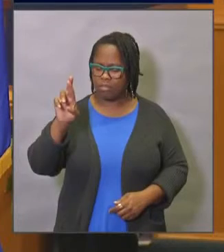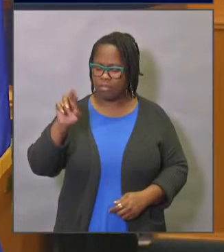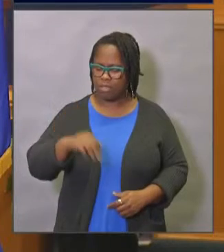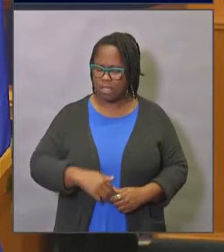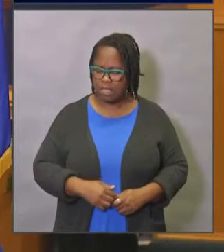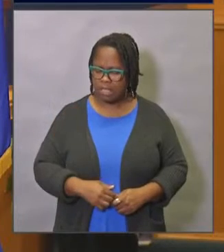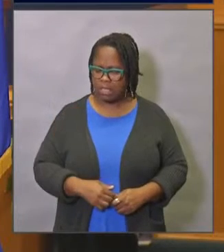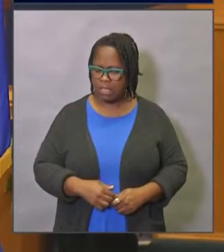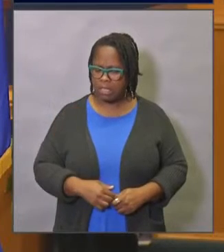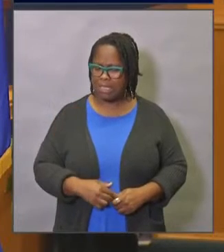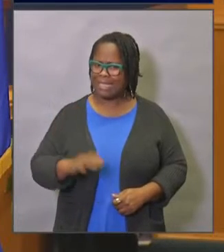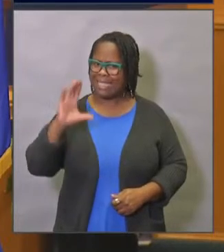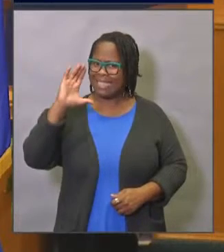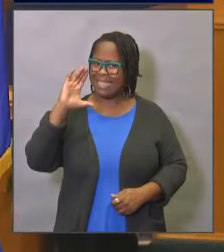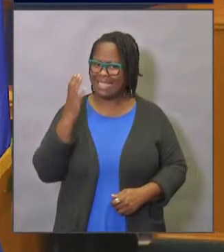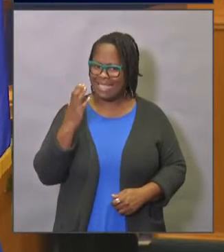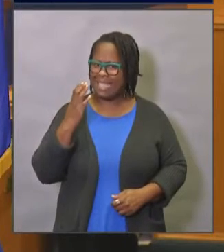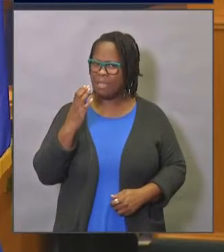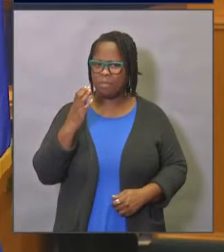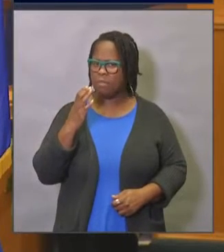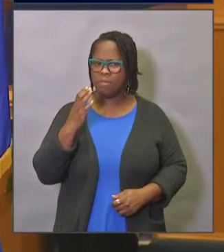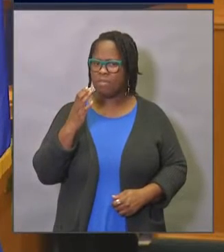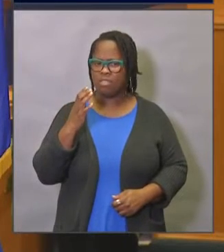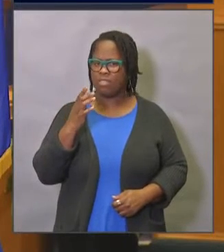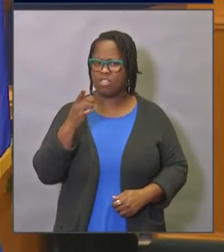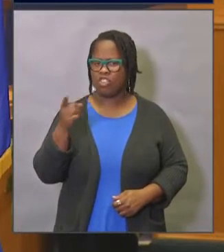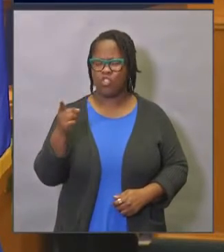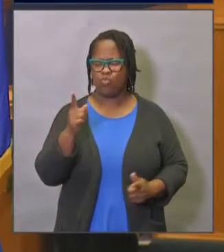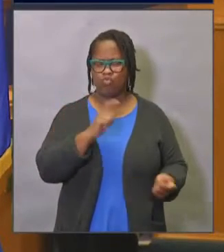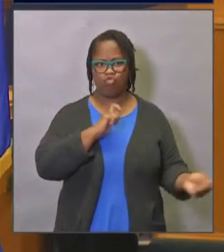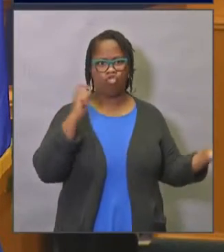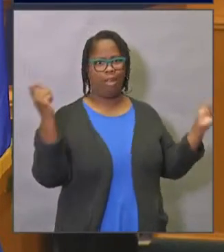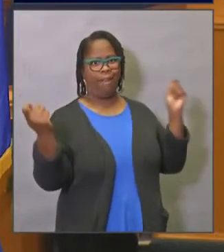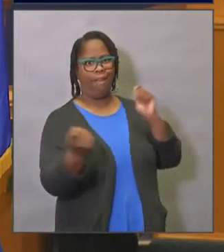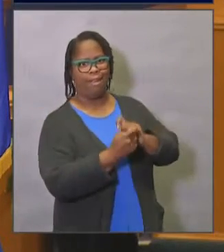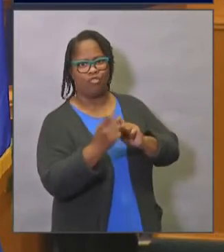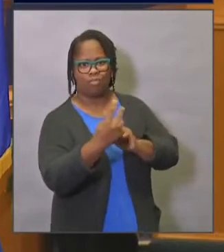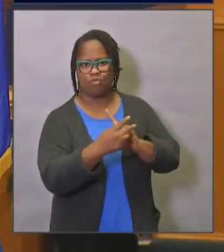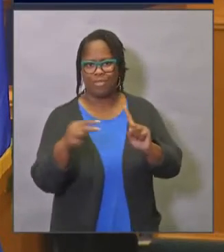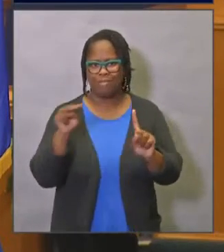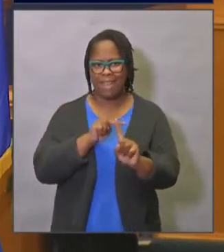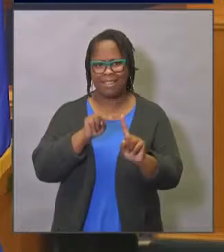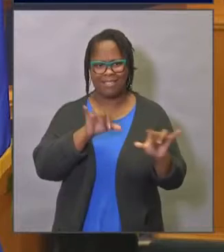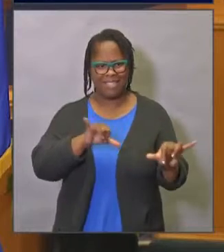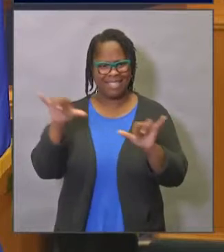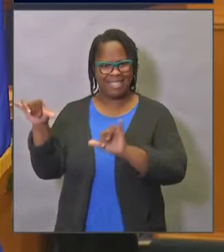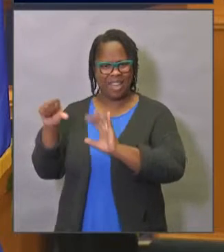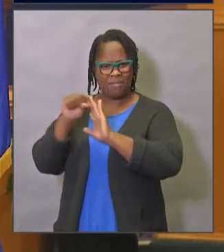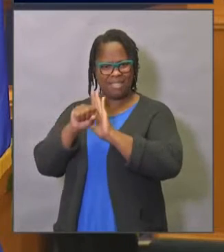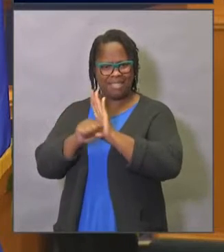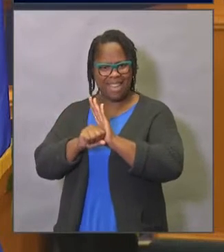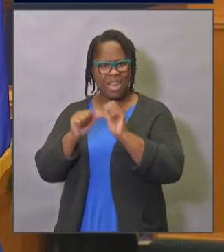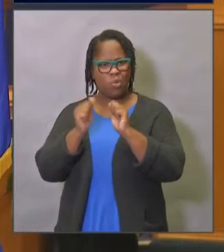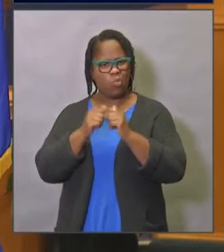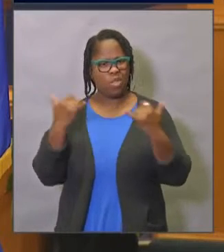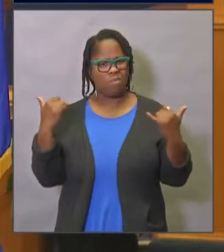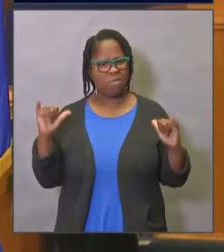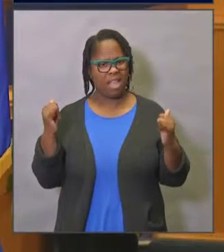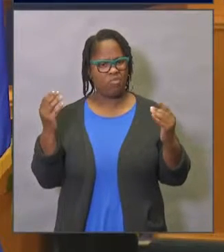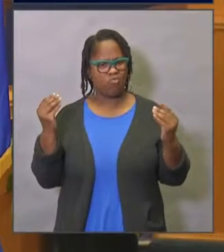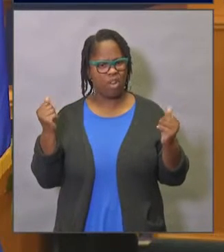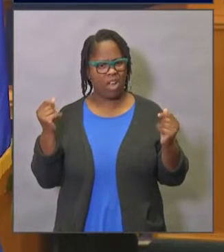It seems that you did a 180 along with the state on the playground issue. Why is